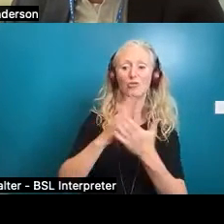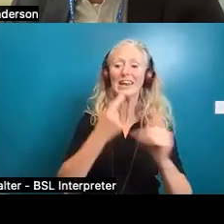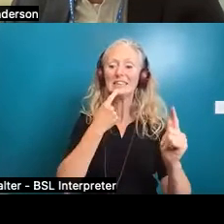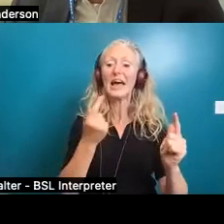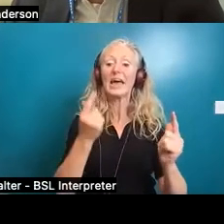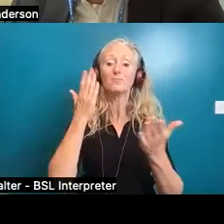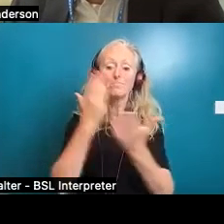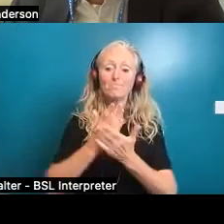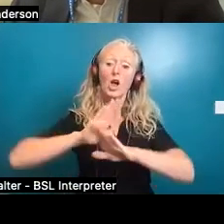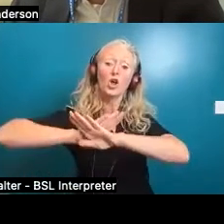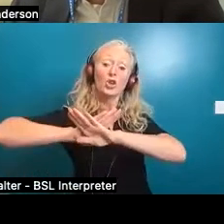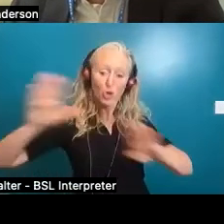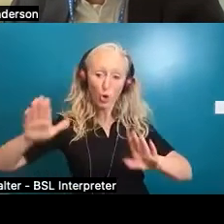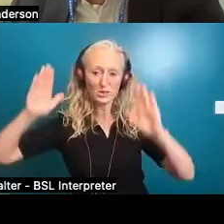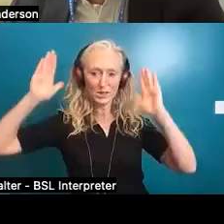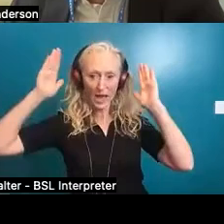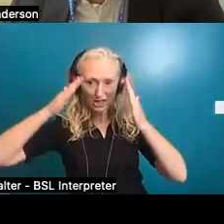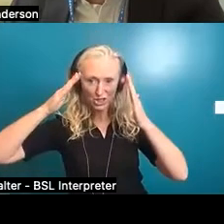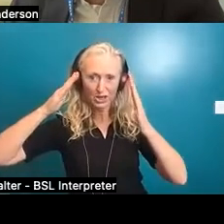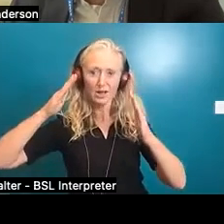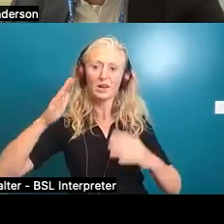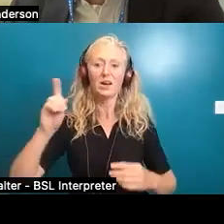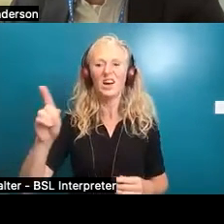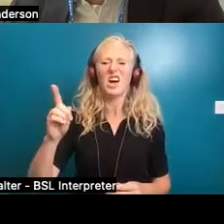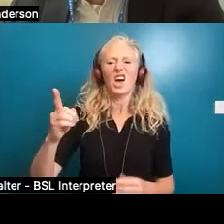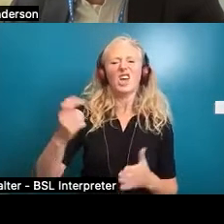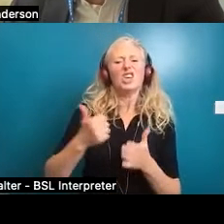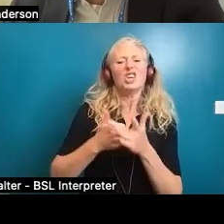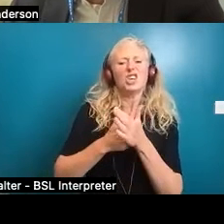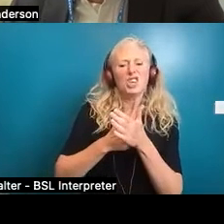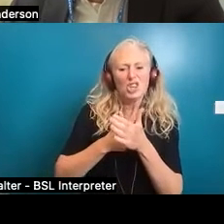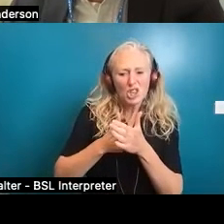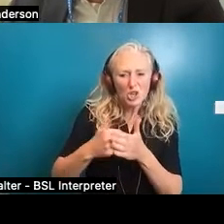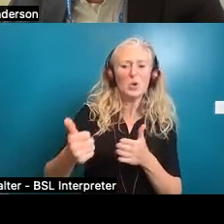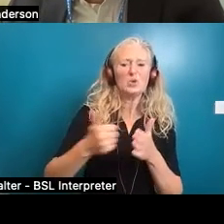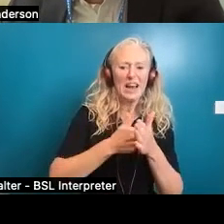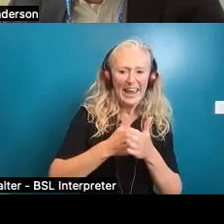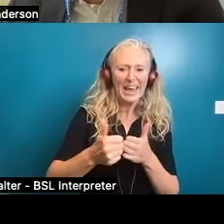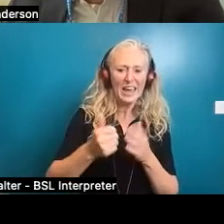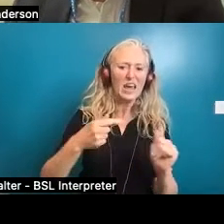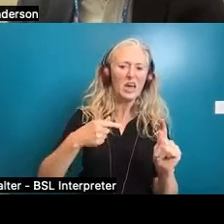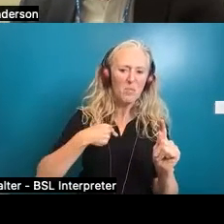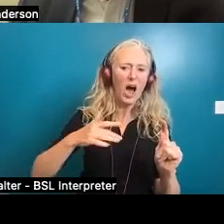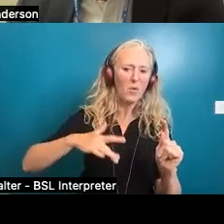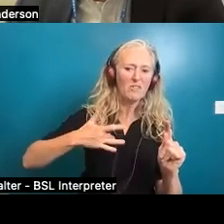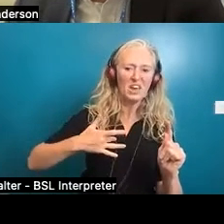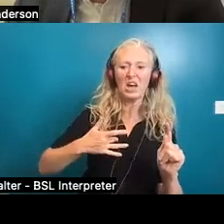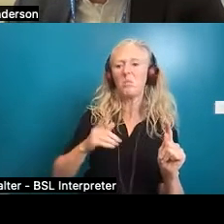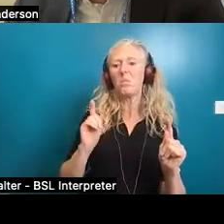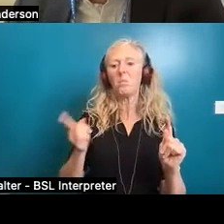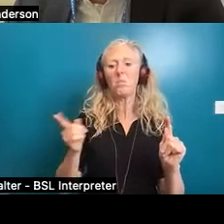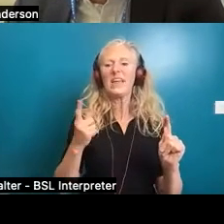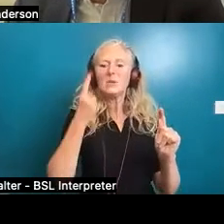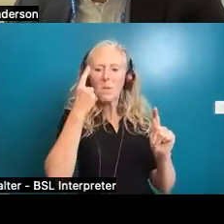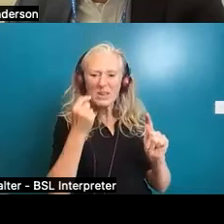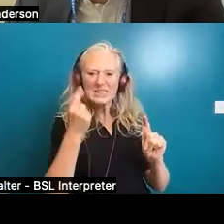So generally my hunch would still be, I think this is probably what's coming down the line, and let's do electrophysiology to see if we